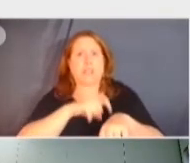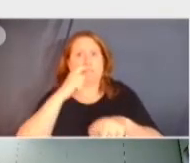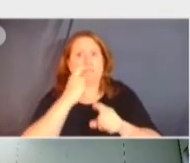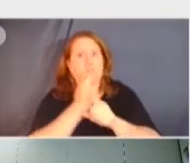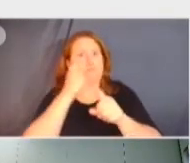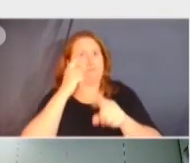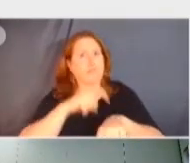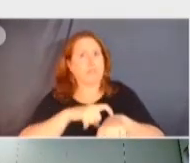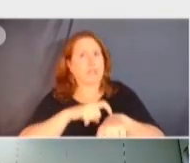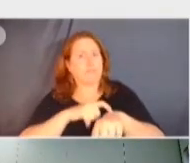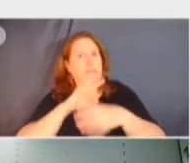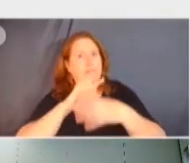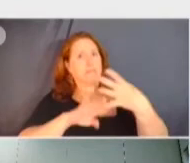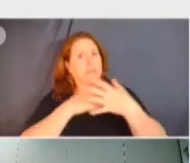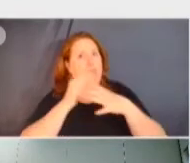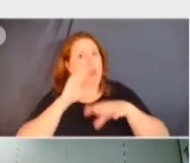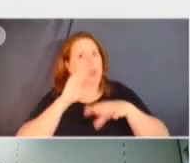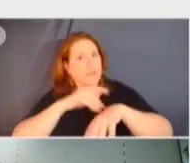we have the